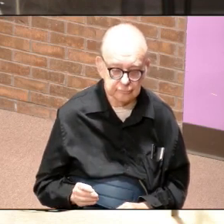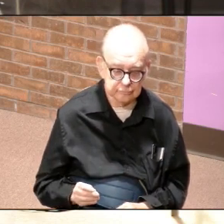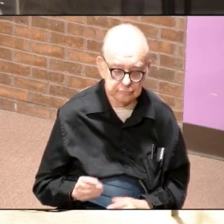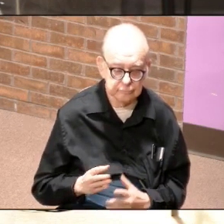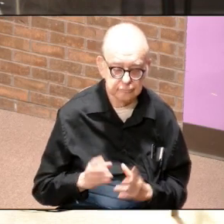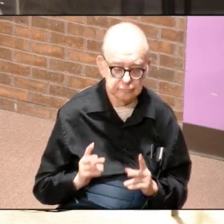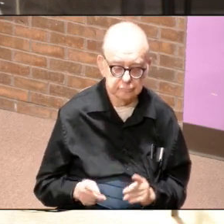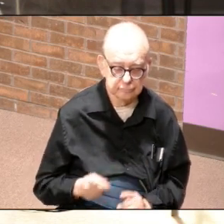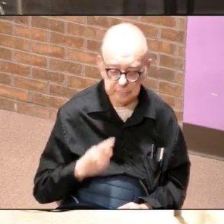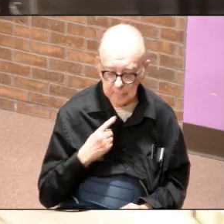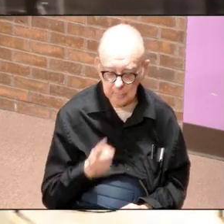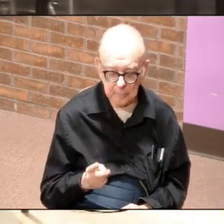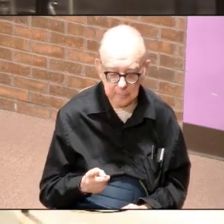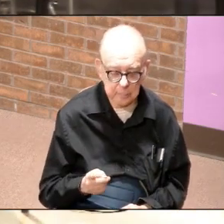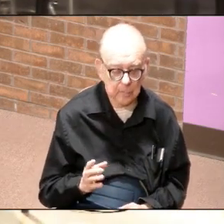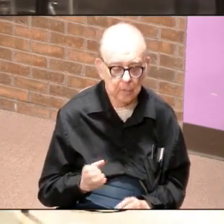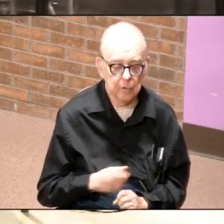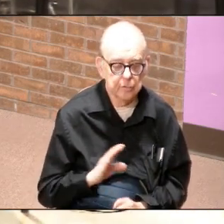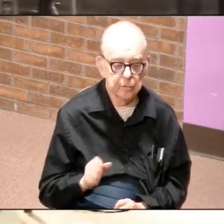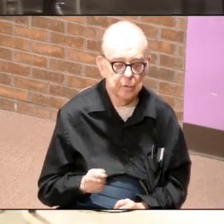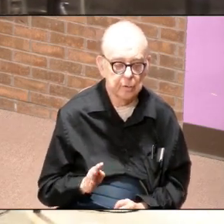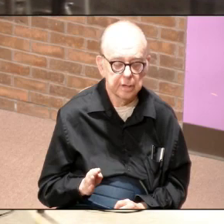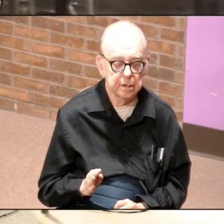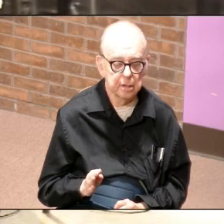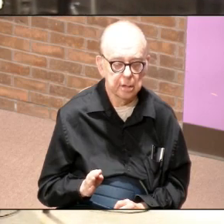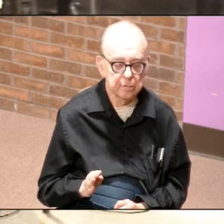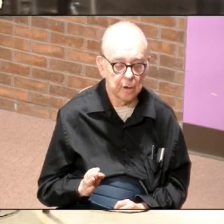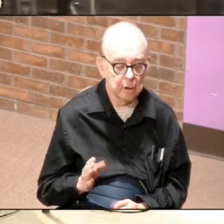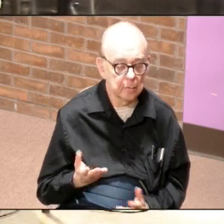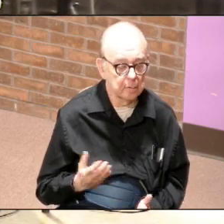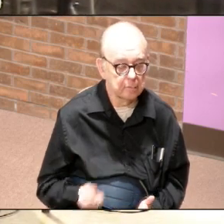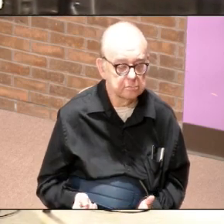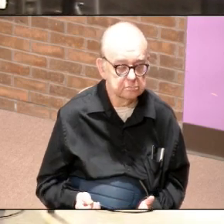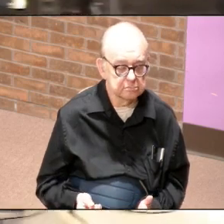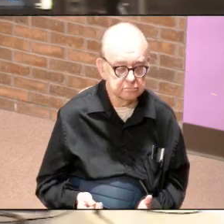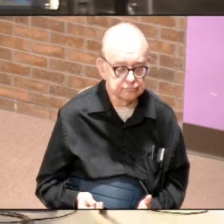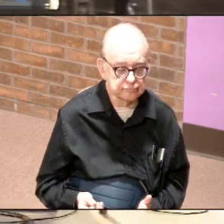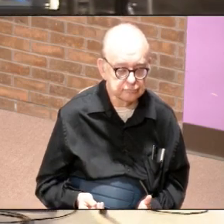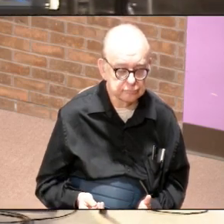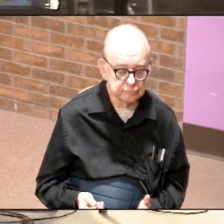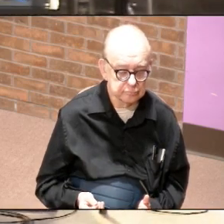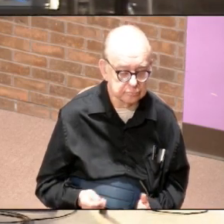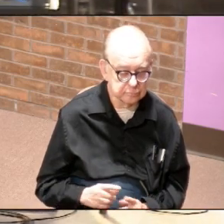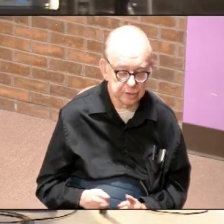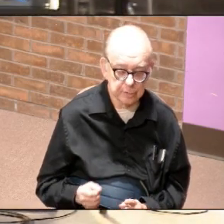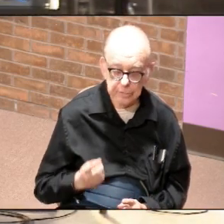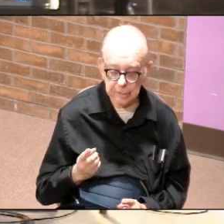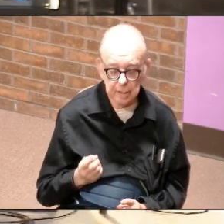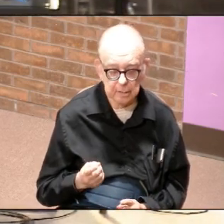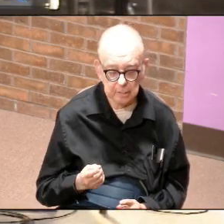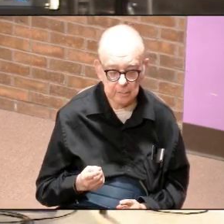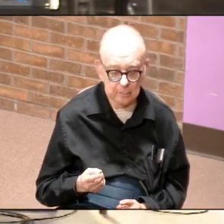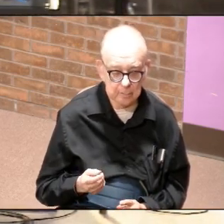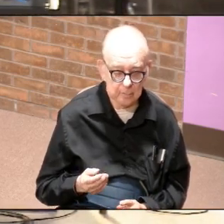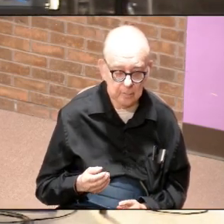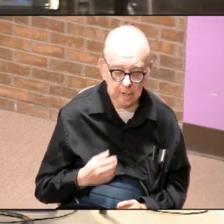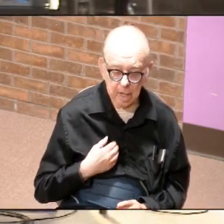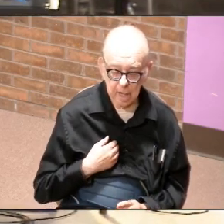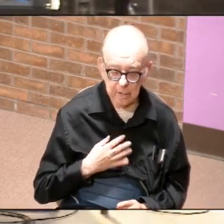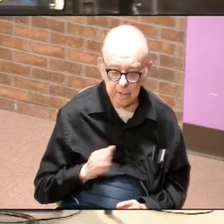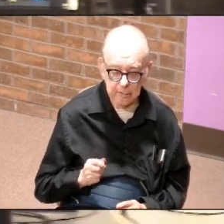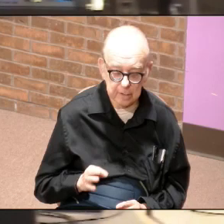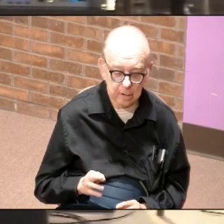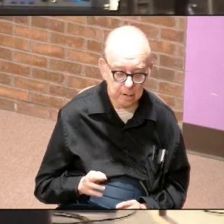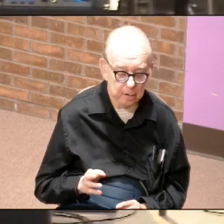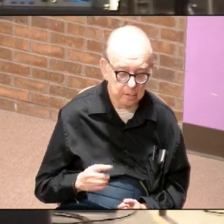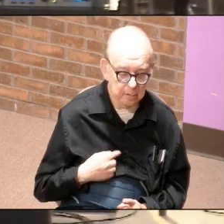And somebody will say, well, why don't you go get a job? And they'll say, well, you don't understand. I don't have a car. Well, you got